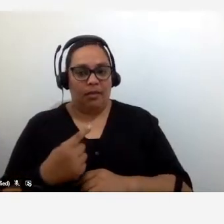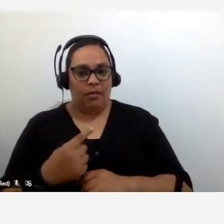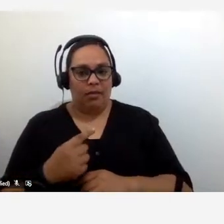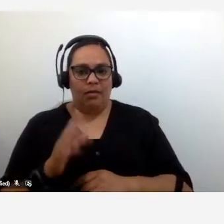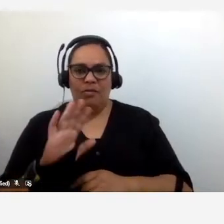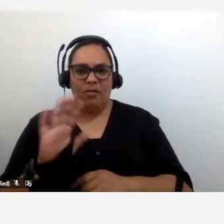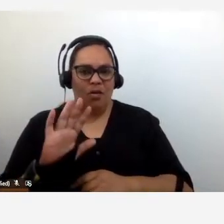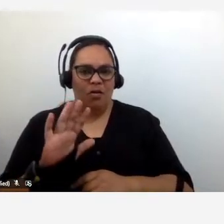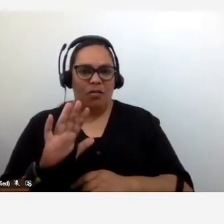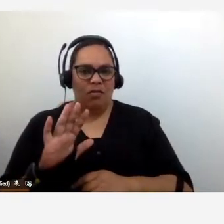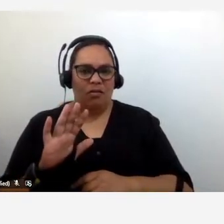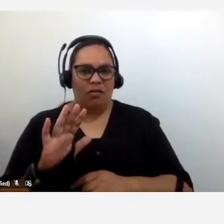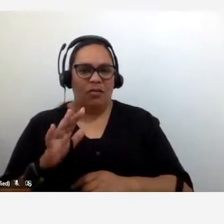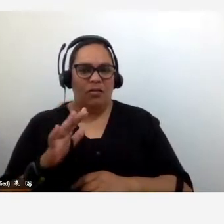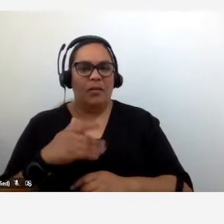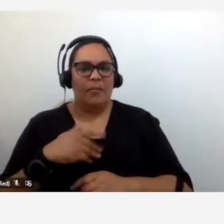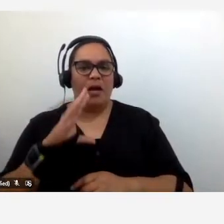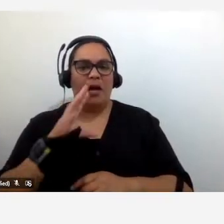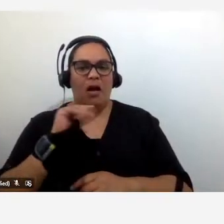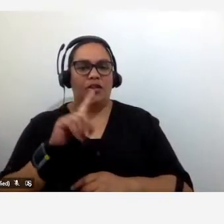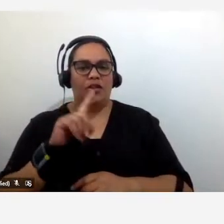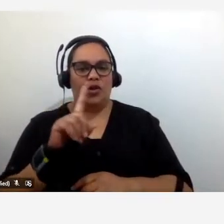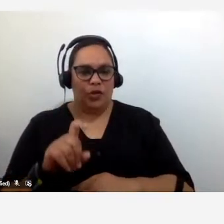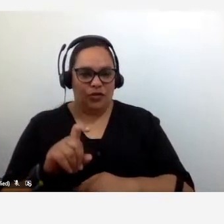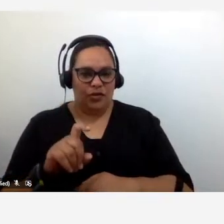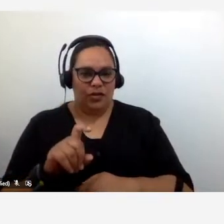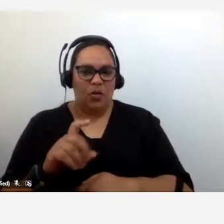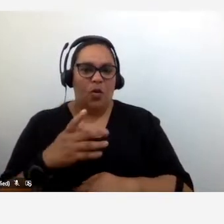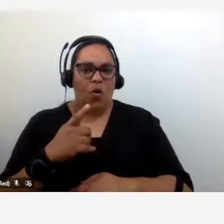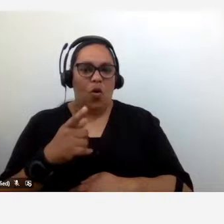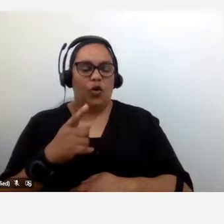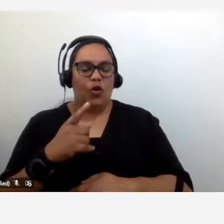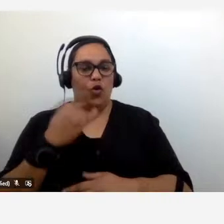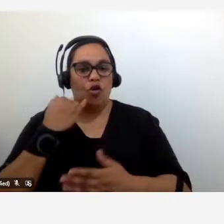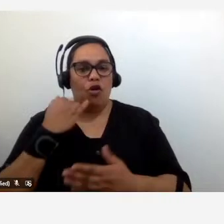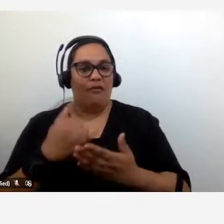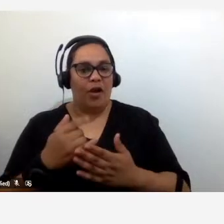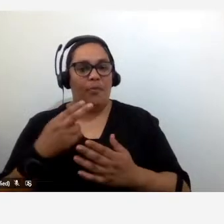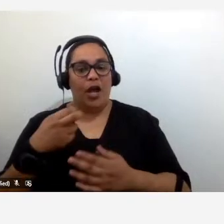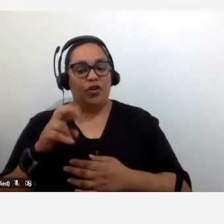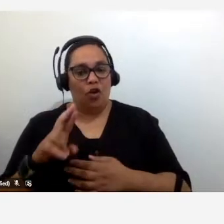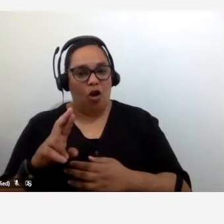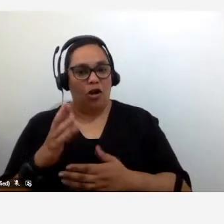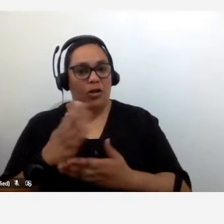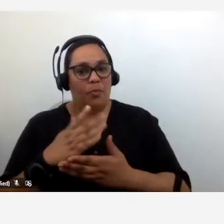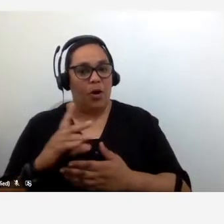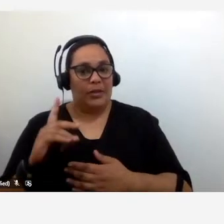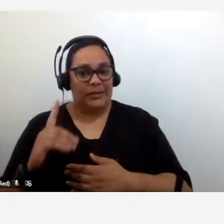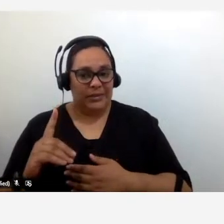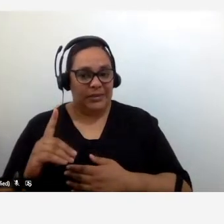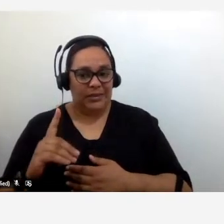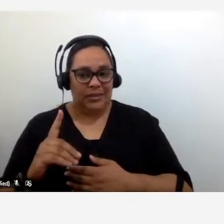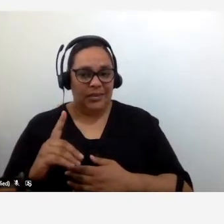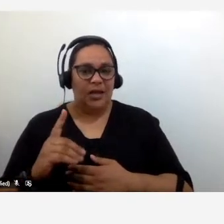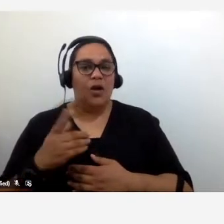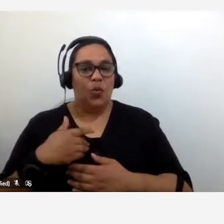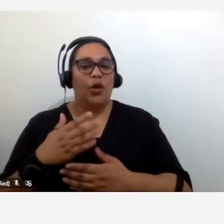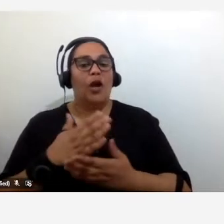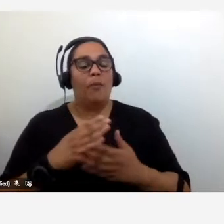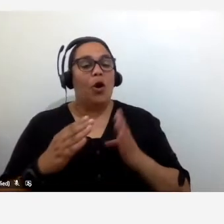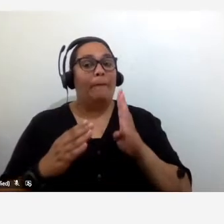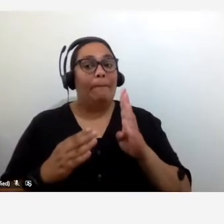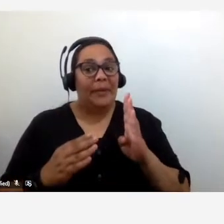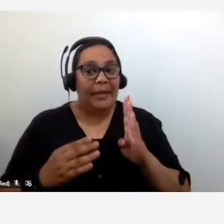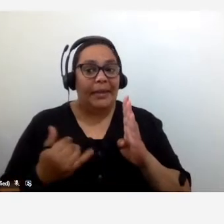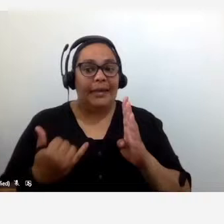I was just posing a question, or were you confirming that human resources part D, not B? We're on part B at the